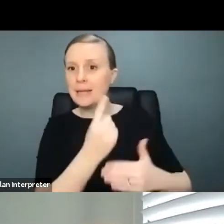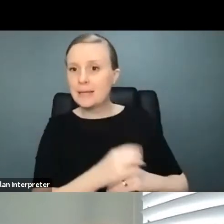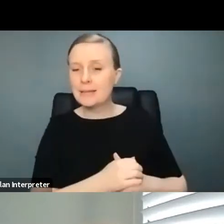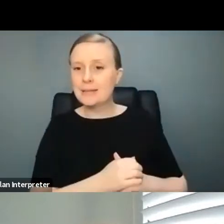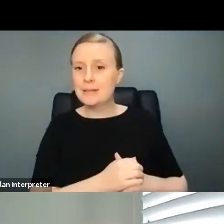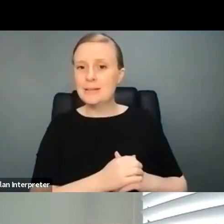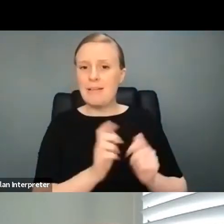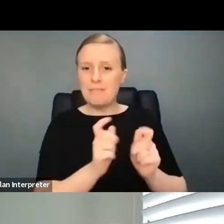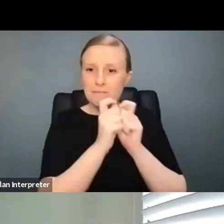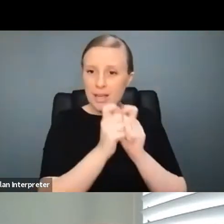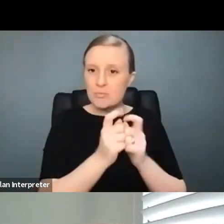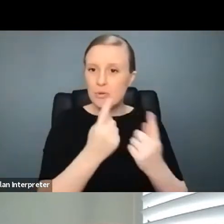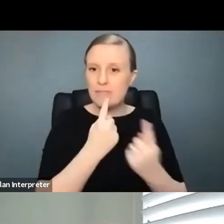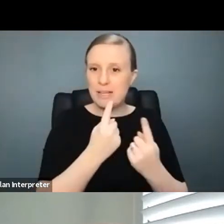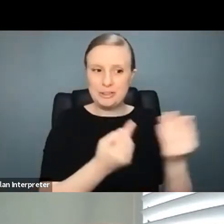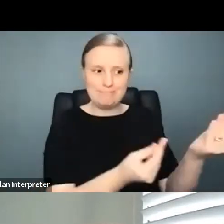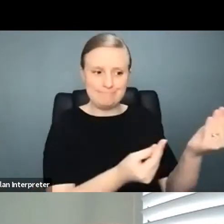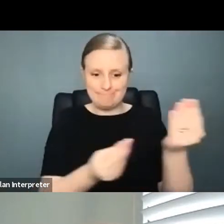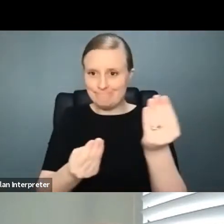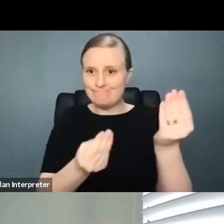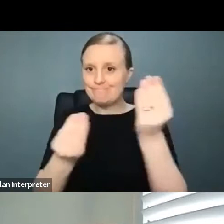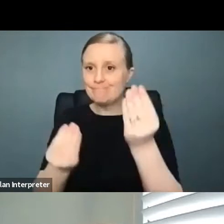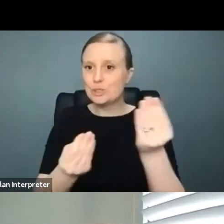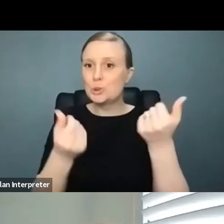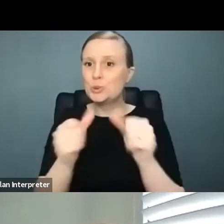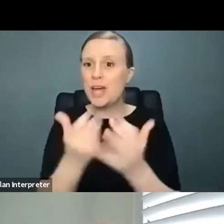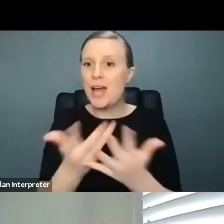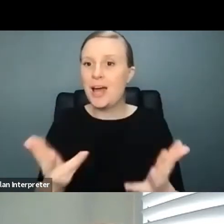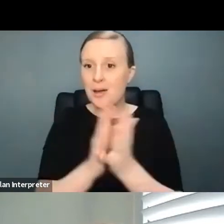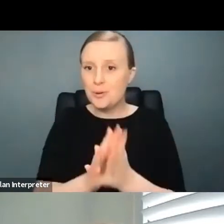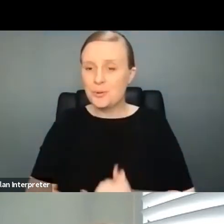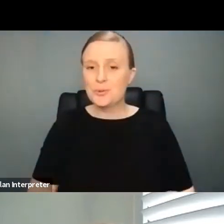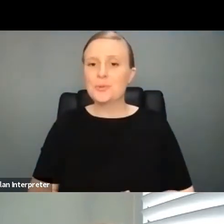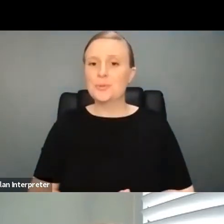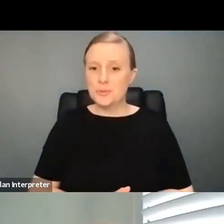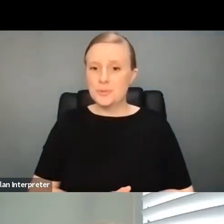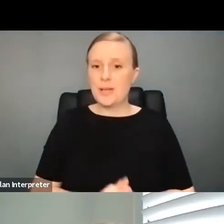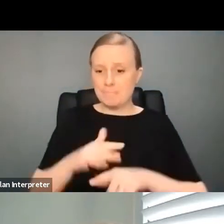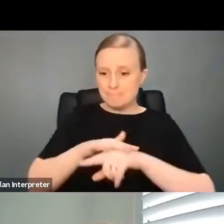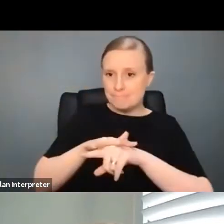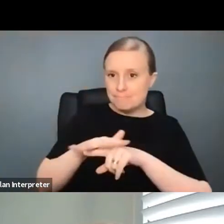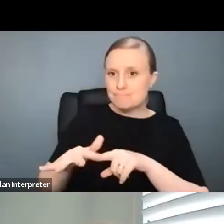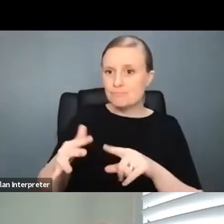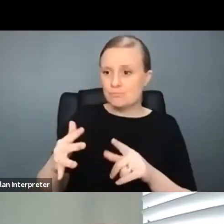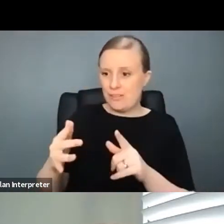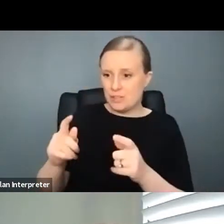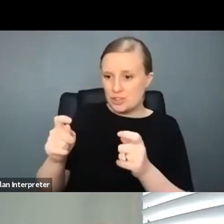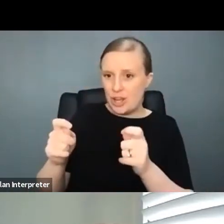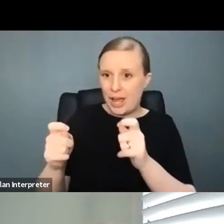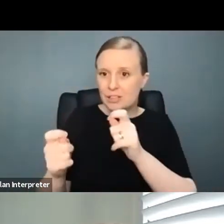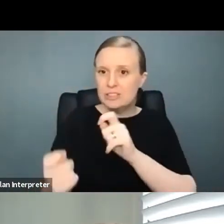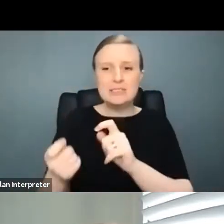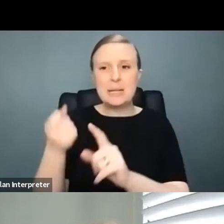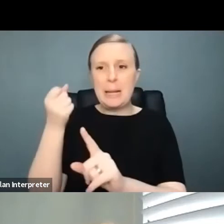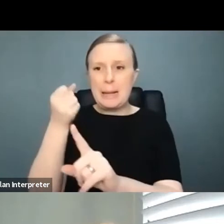information? And what do we think the impact of some of these changes will be? I'm going to keep an eye on